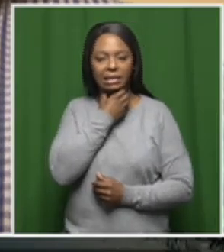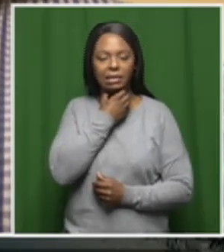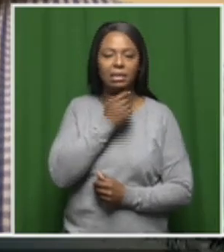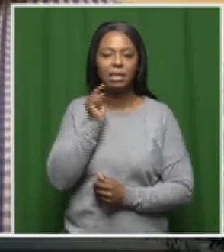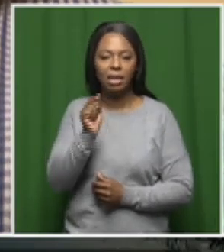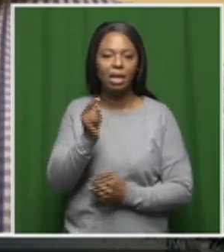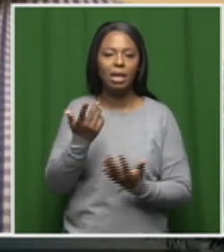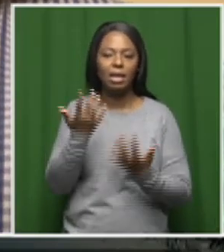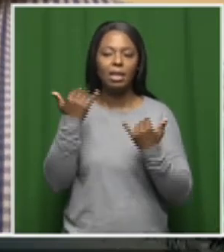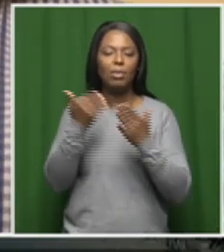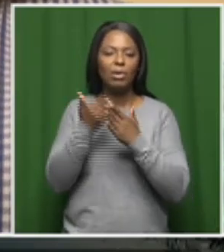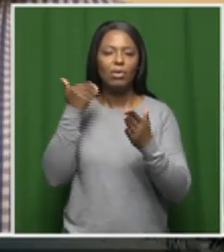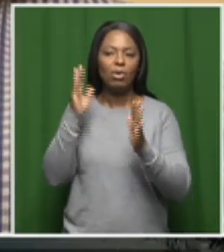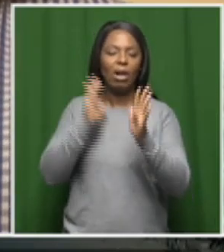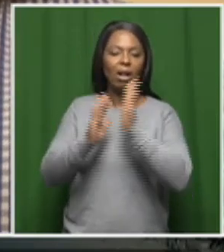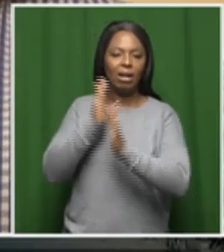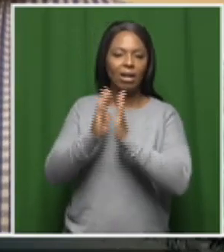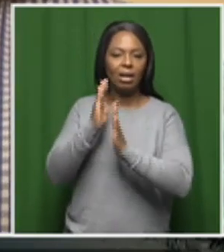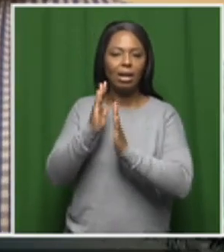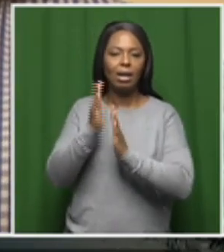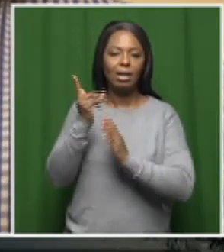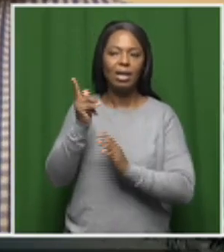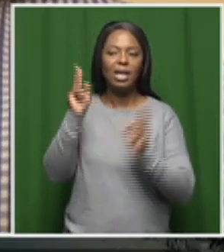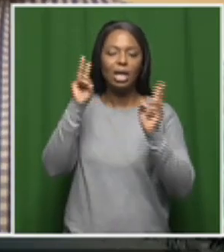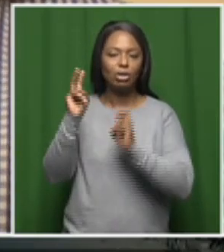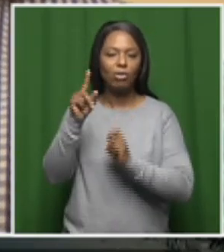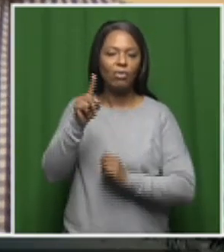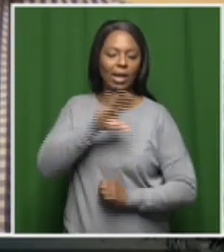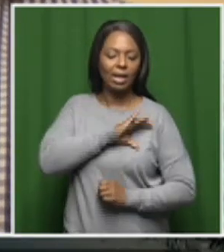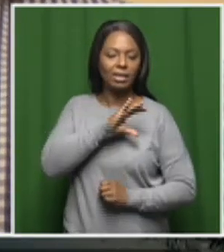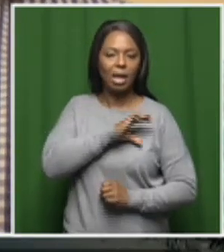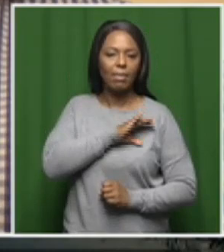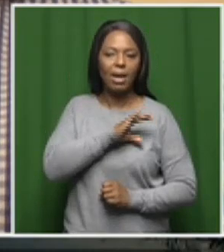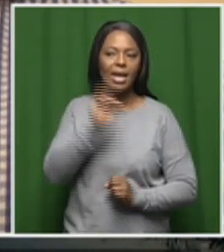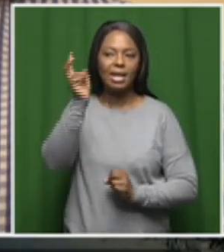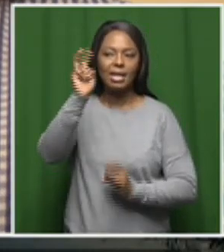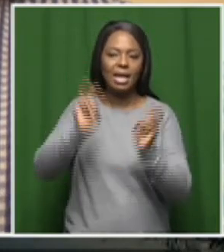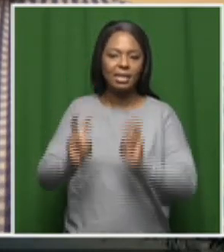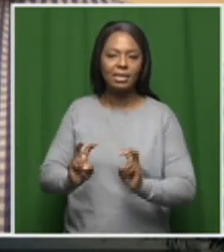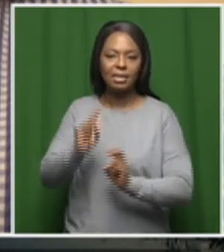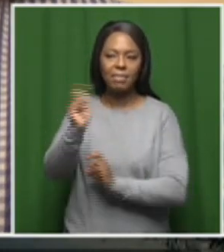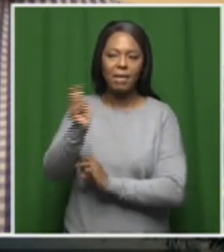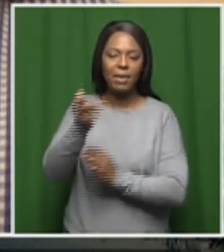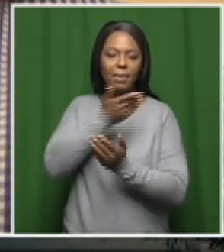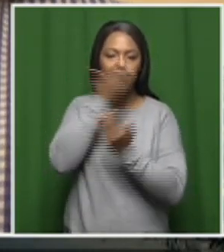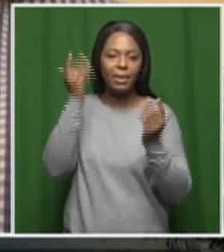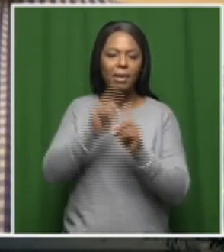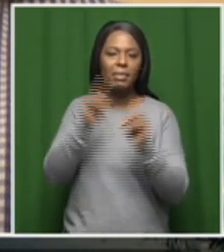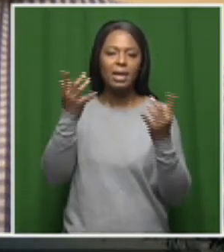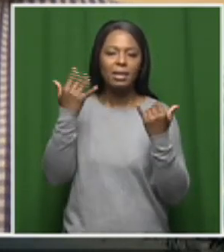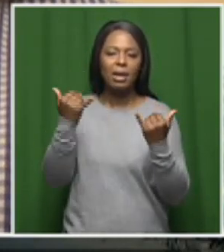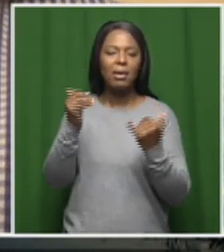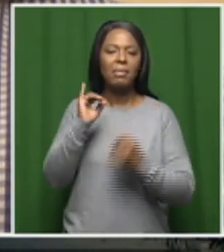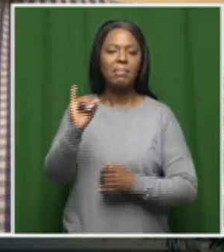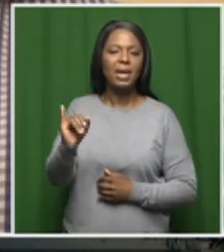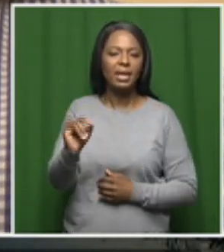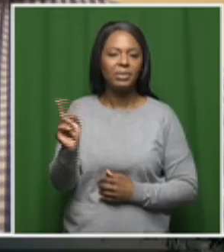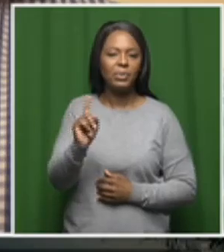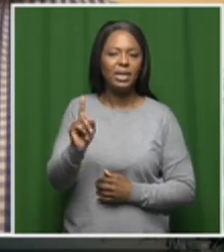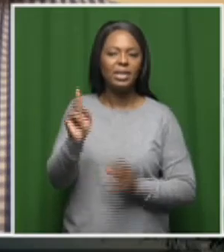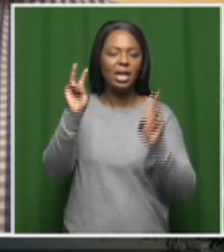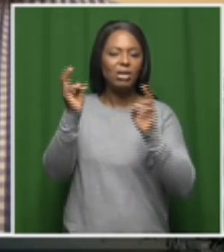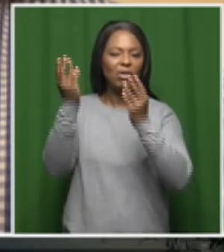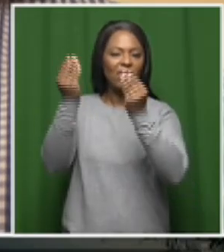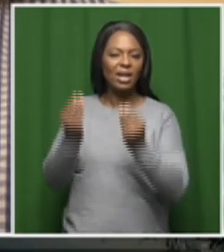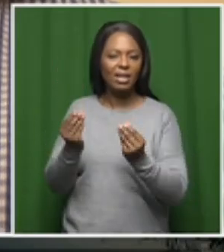to do in terms of customers that are not paying for electricity, let's get an idea of how bad the situation is when it comes to the